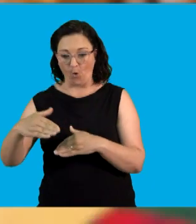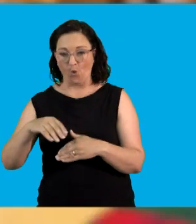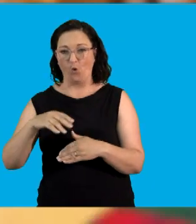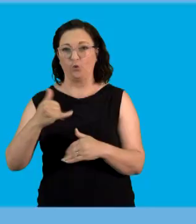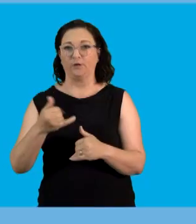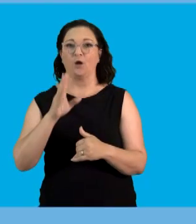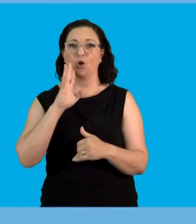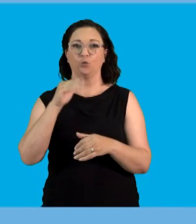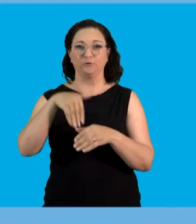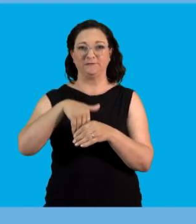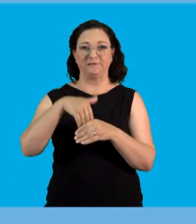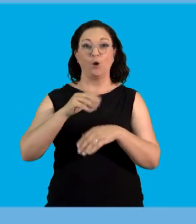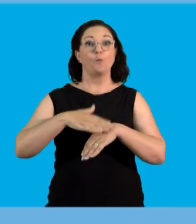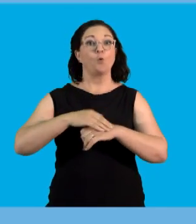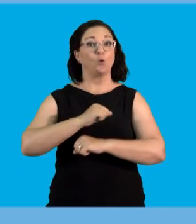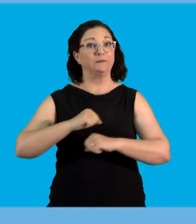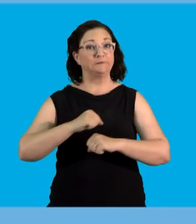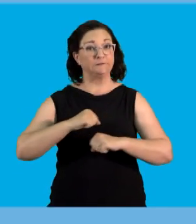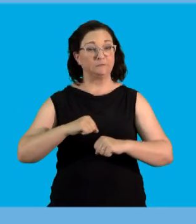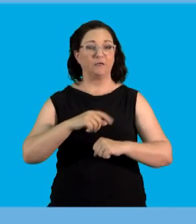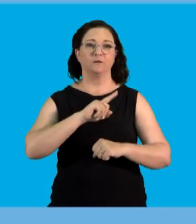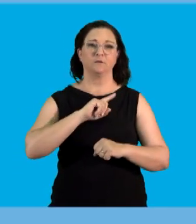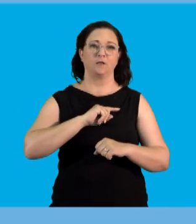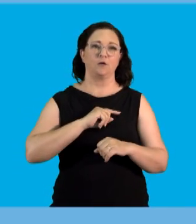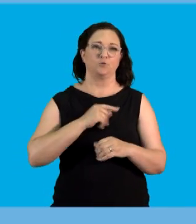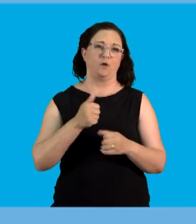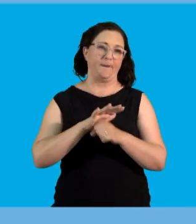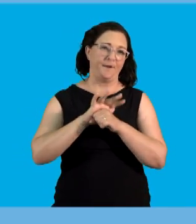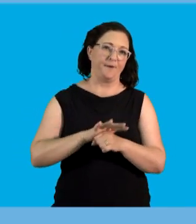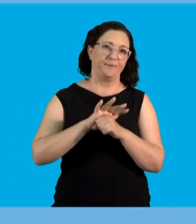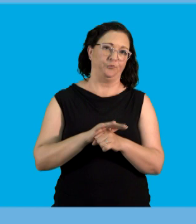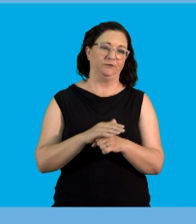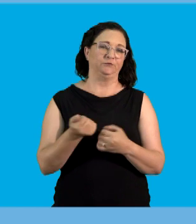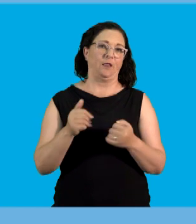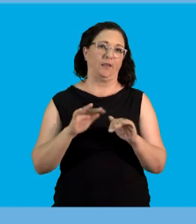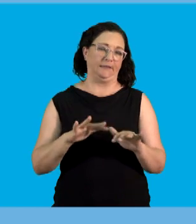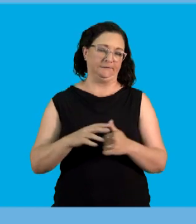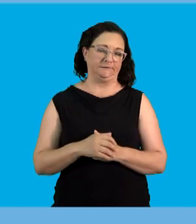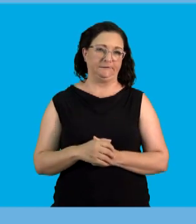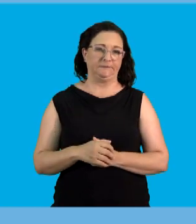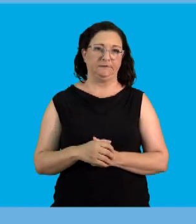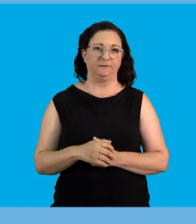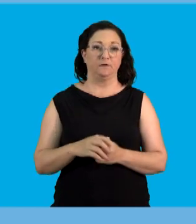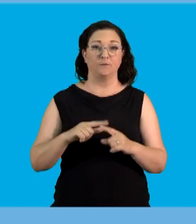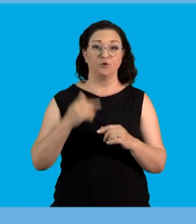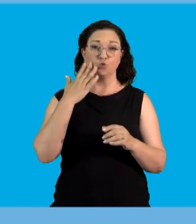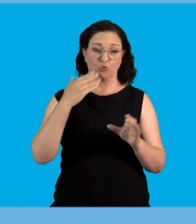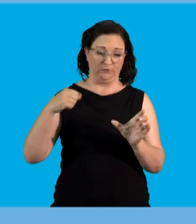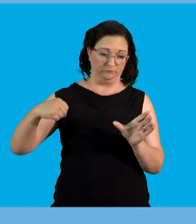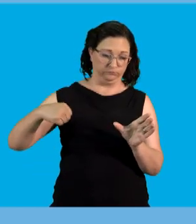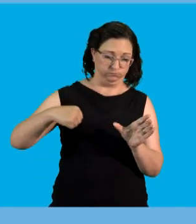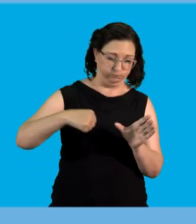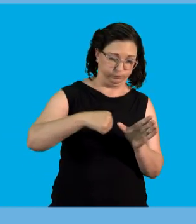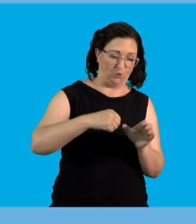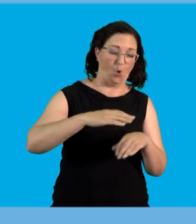pressure. So when we are decreasing the volume, the space inside the container, the pressure, it is increasing. But when we are